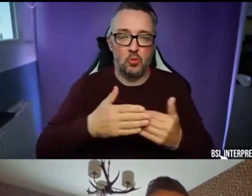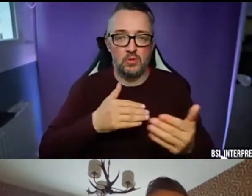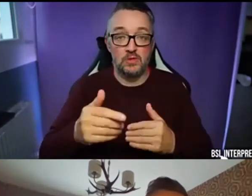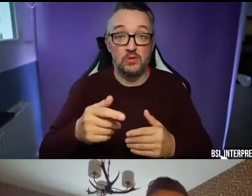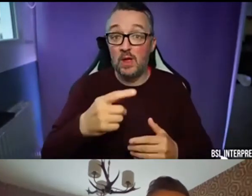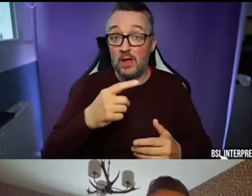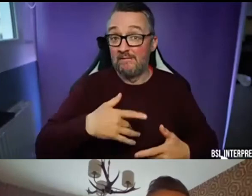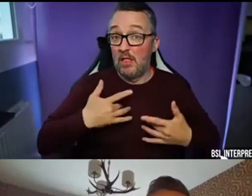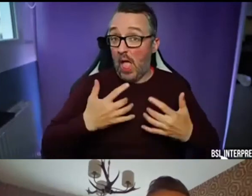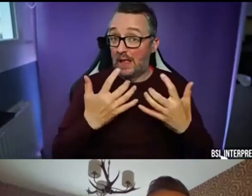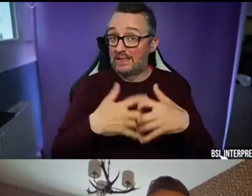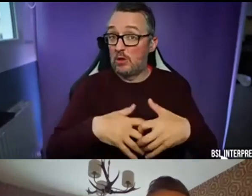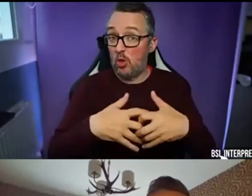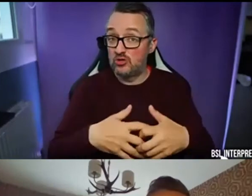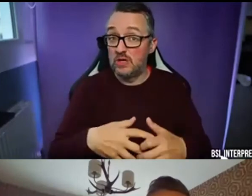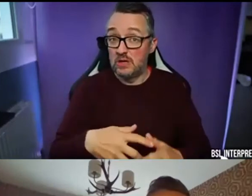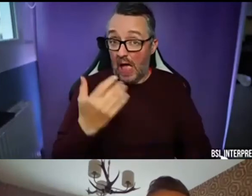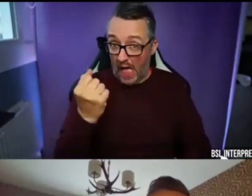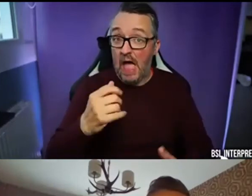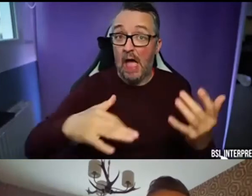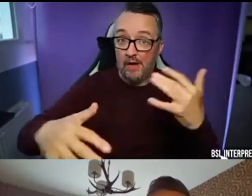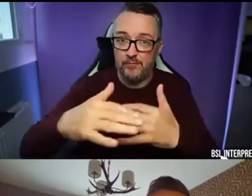is there to push that information out a bit quicker.